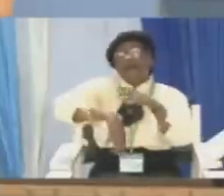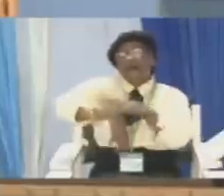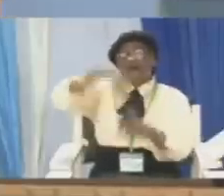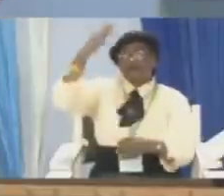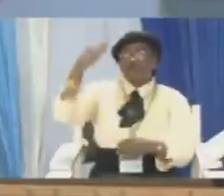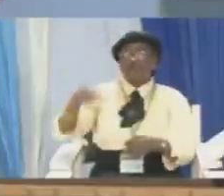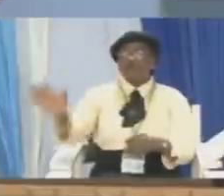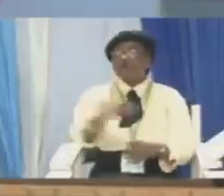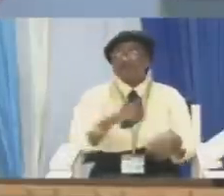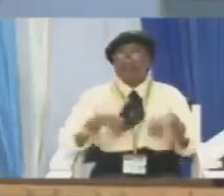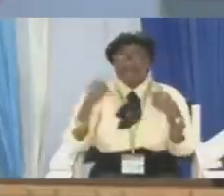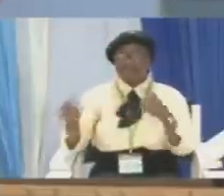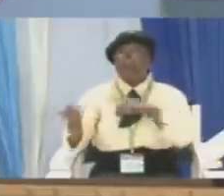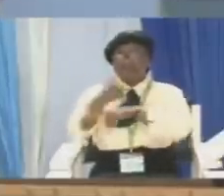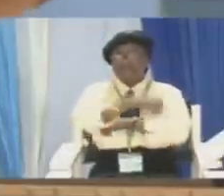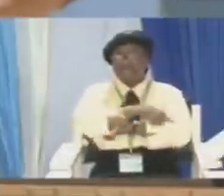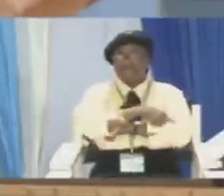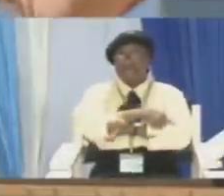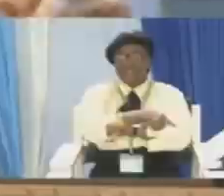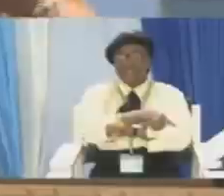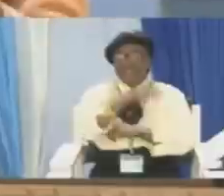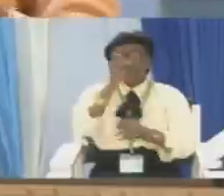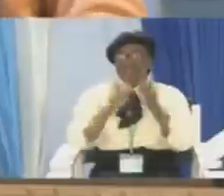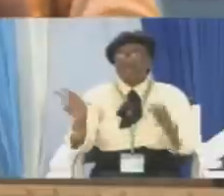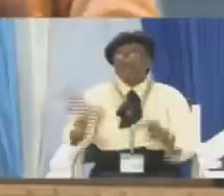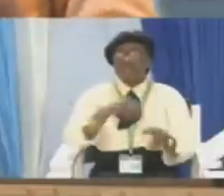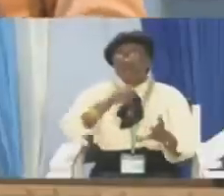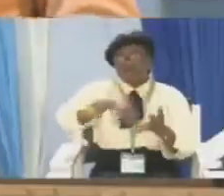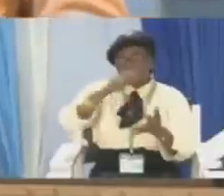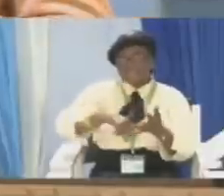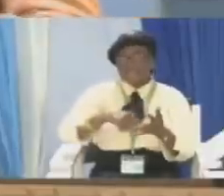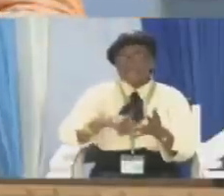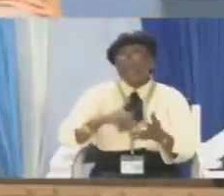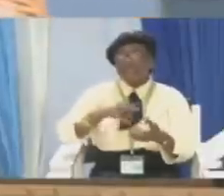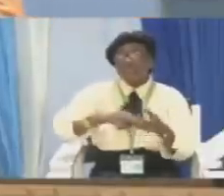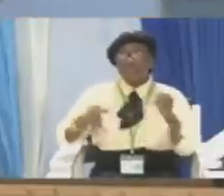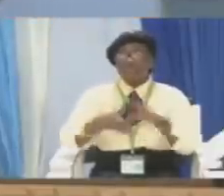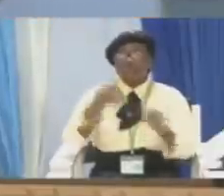If you read the story of Joshua,